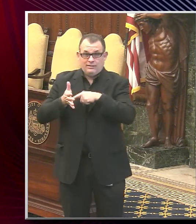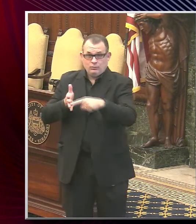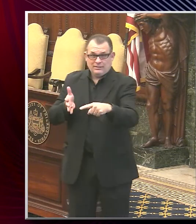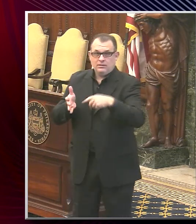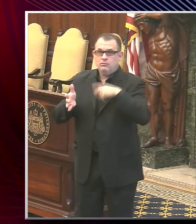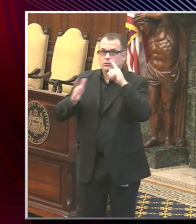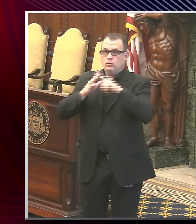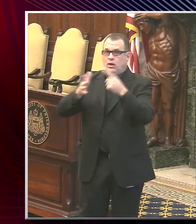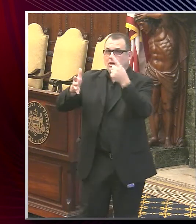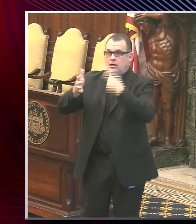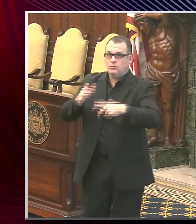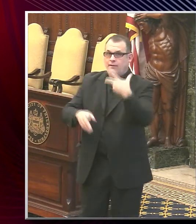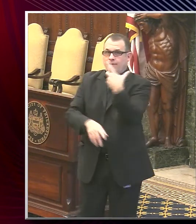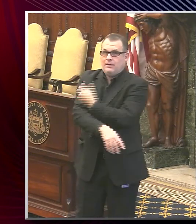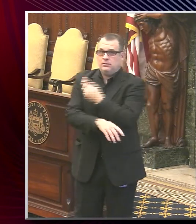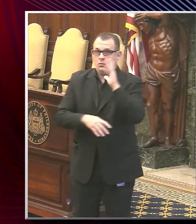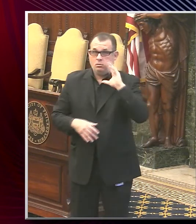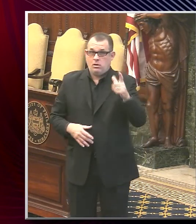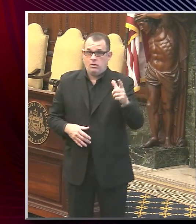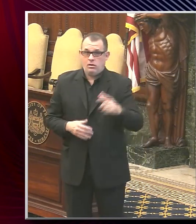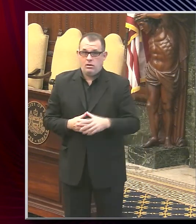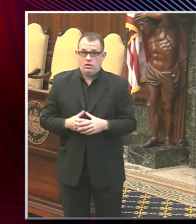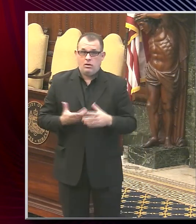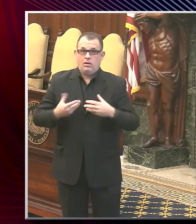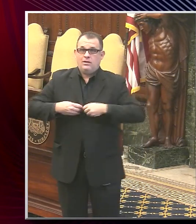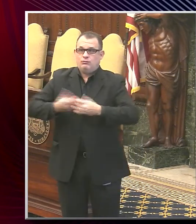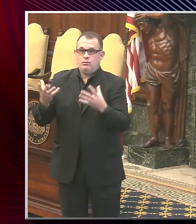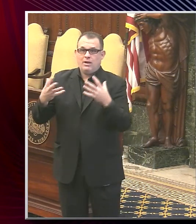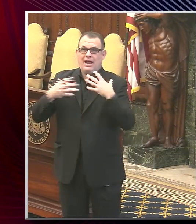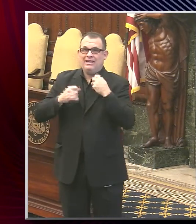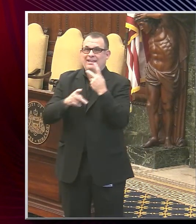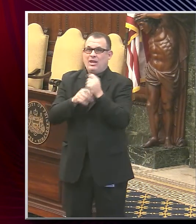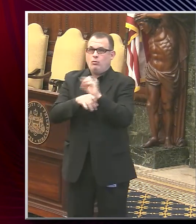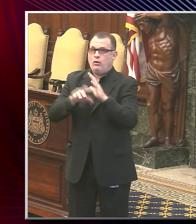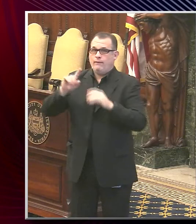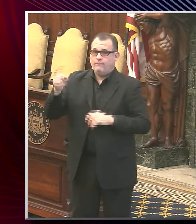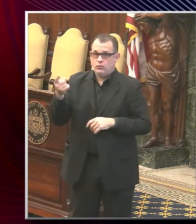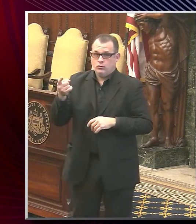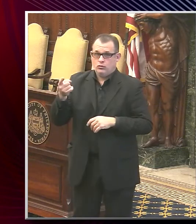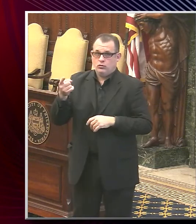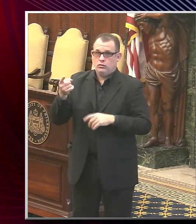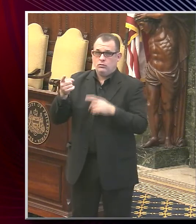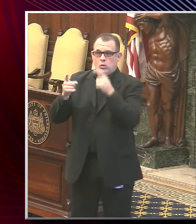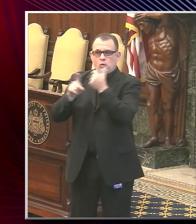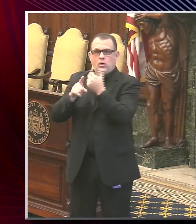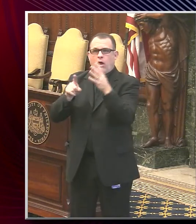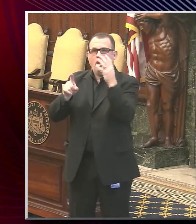will distribute it to healthcare workers who are regularly exposed to COVID.